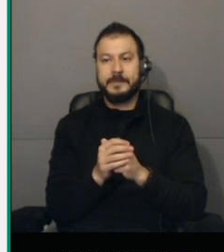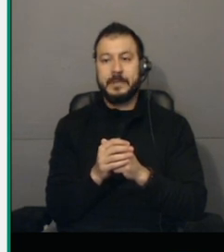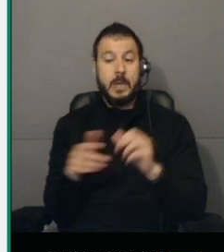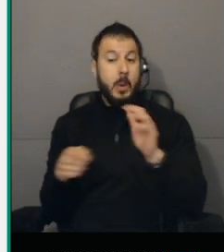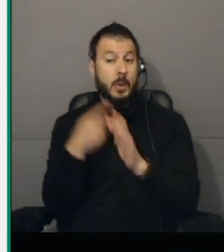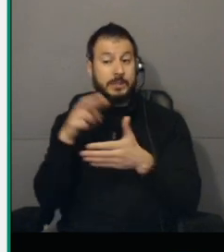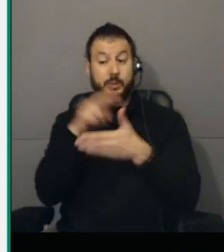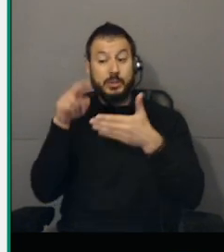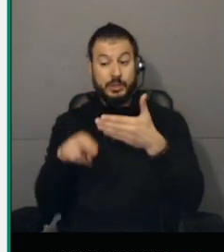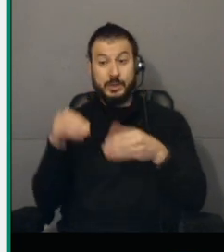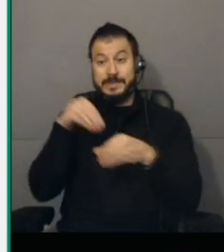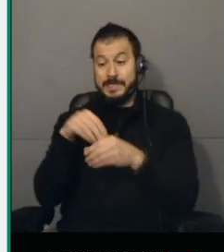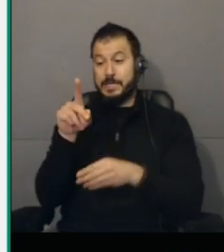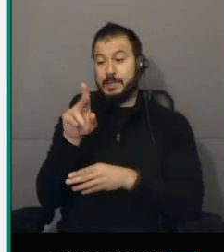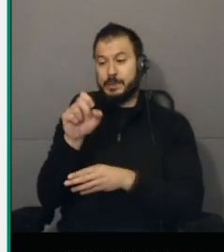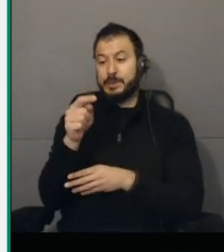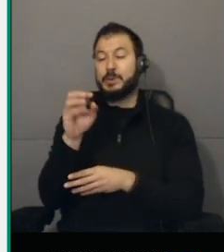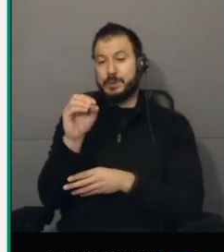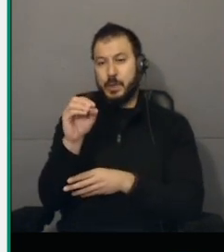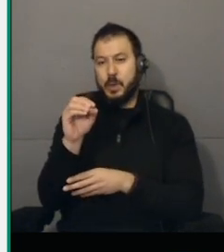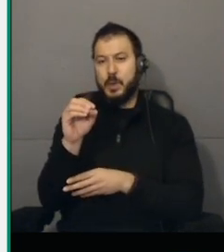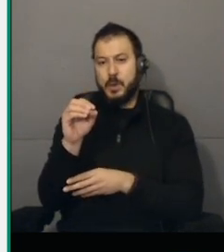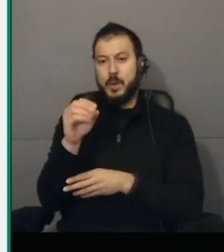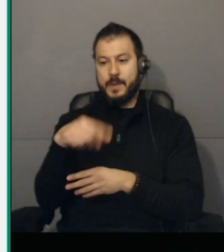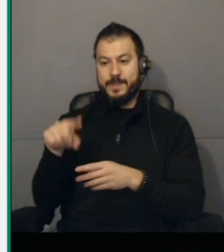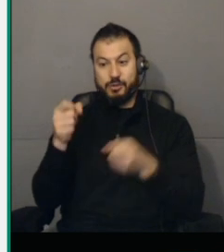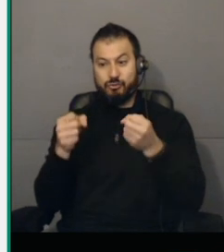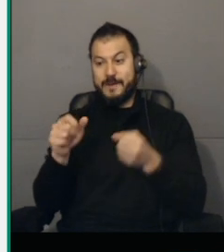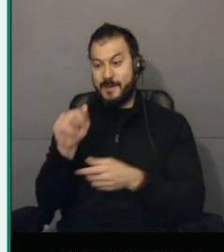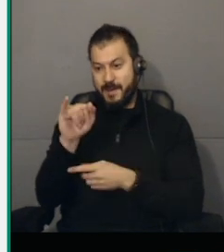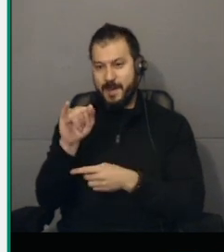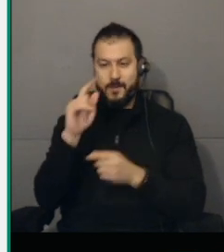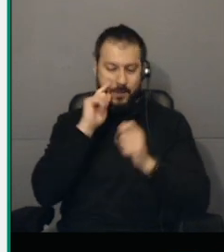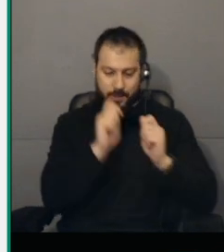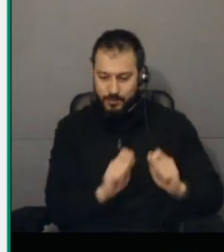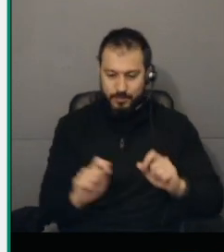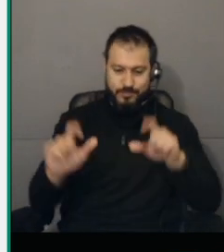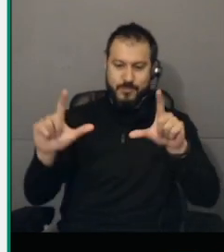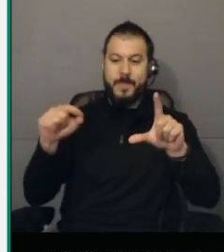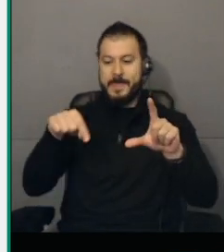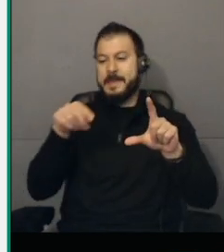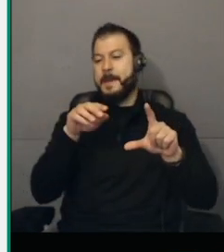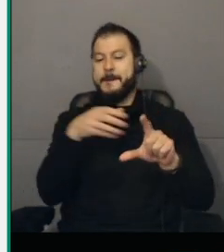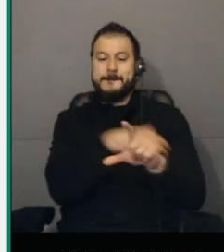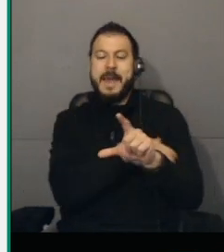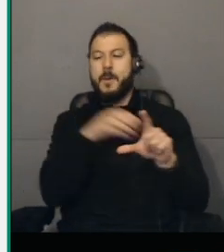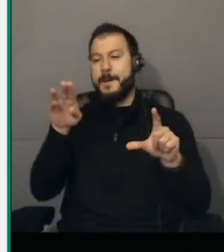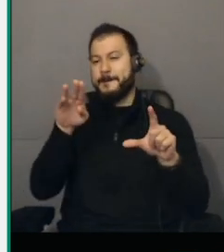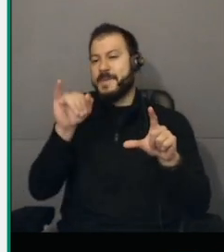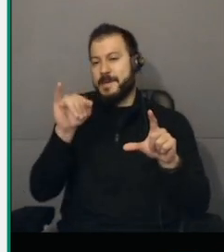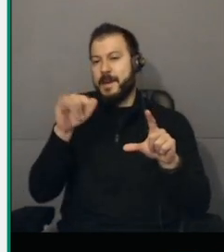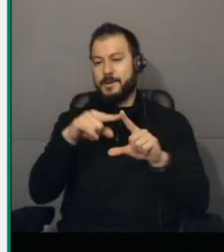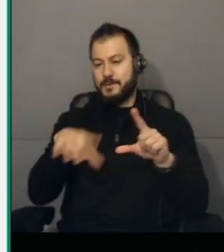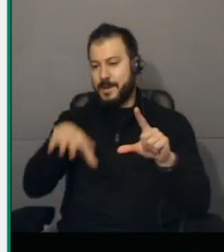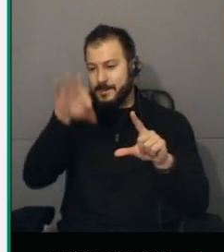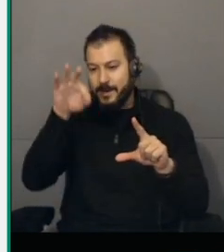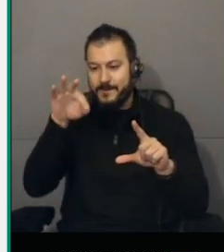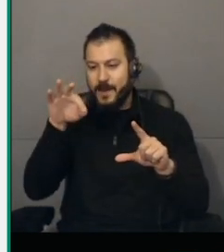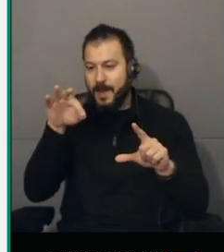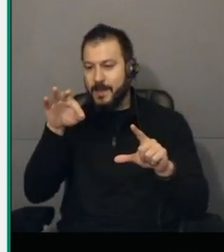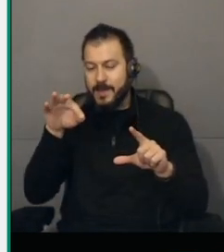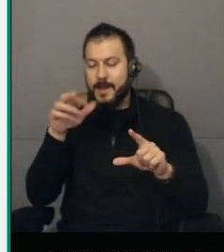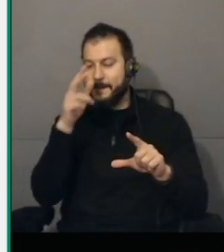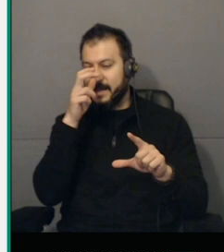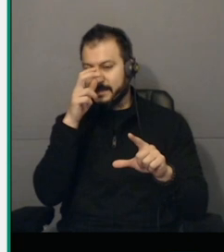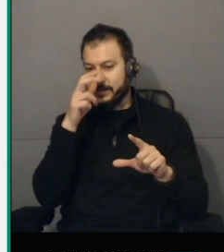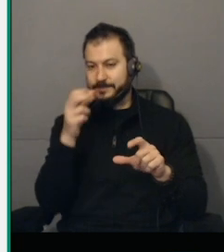So once the results are in Cousteau, the core test owner for driving AI loads the data into this Power BI report to identify bugs.